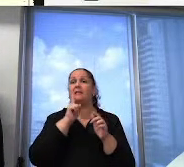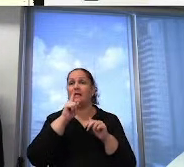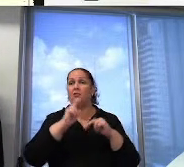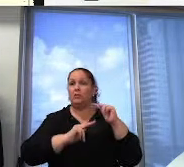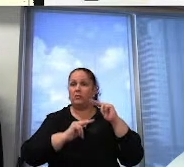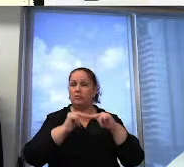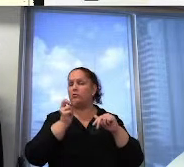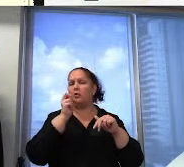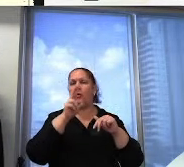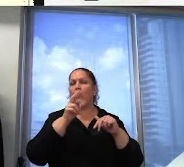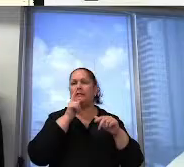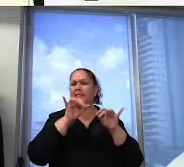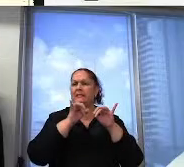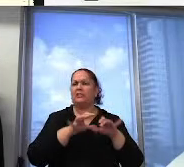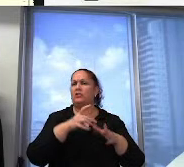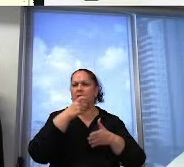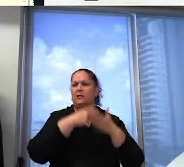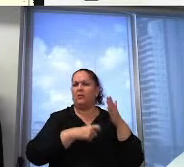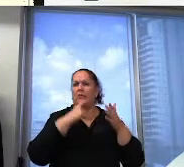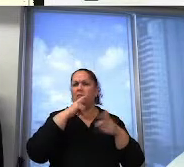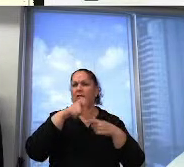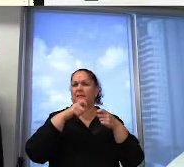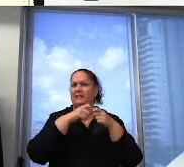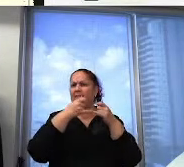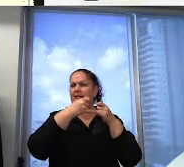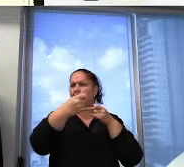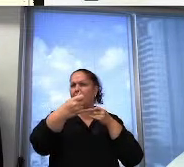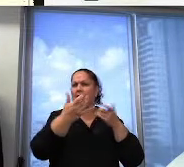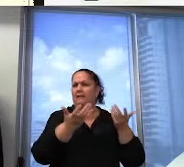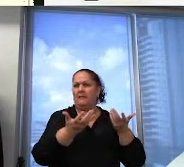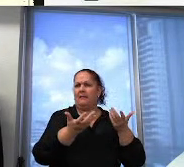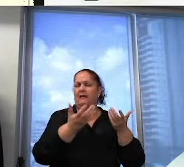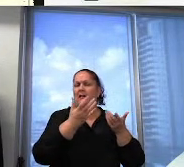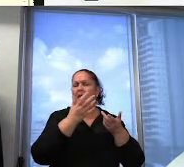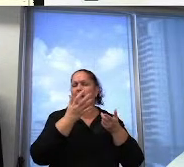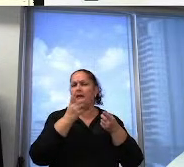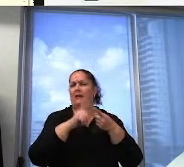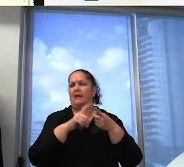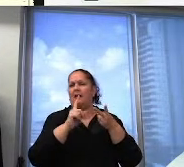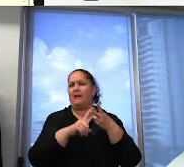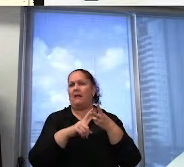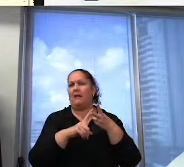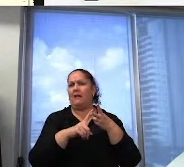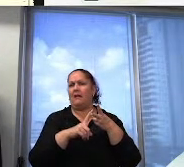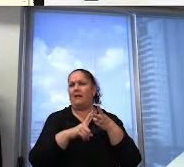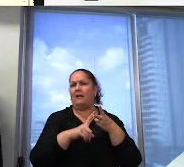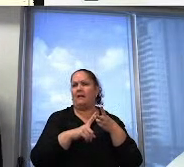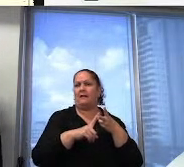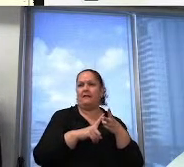an actual construction, or is this like an engineering cost for a particular line? And then,